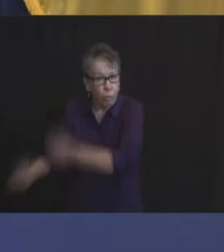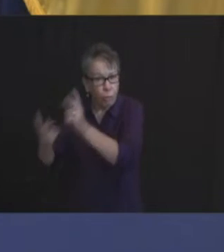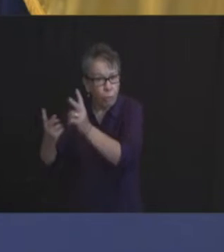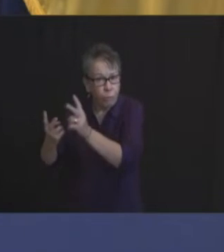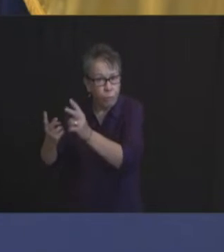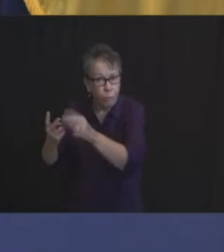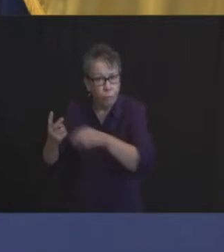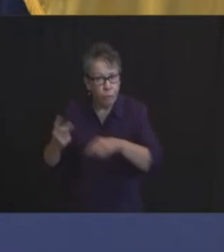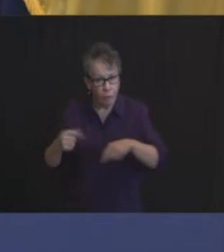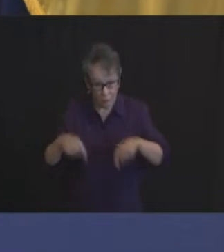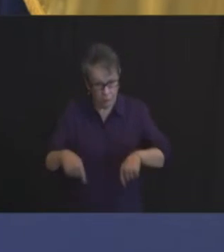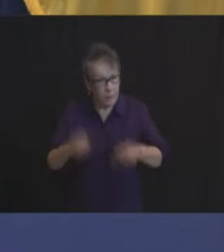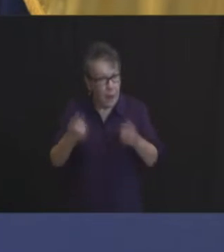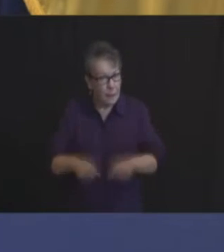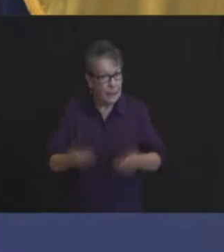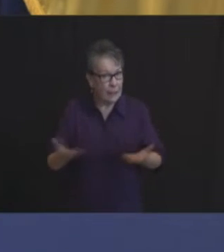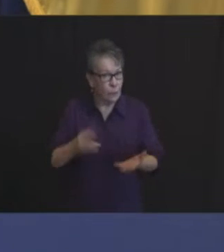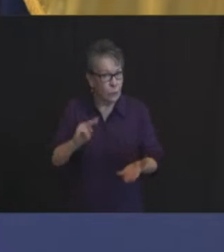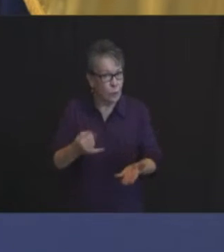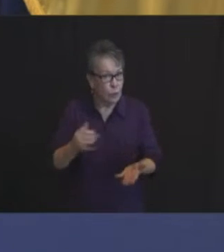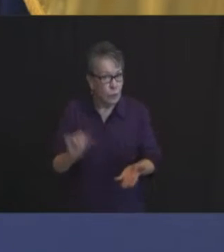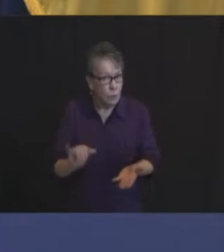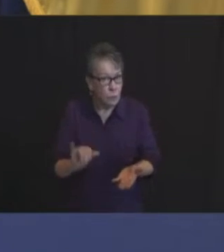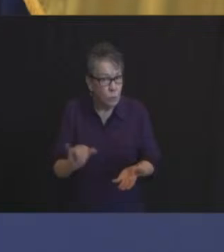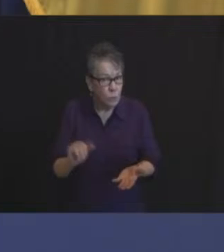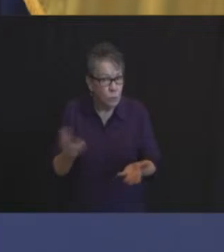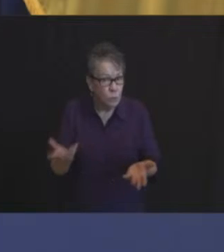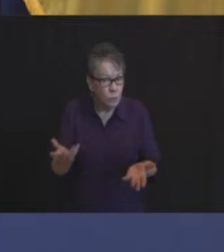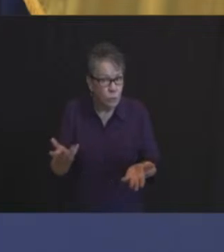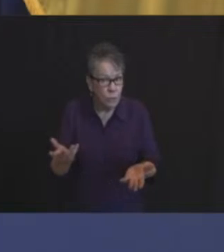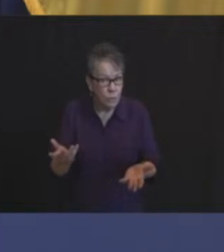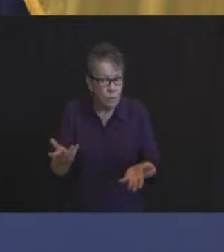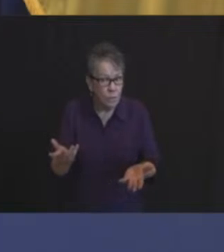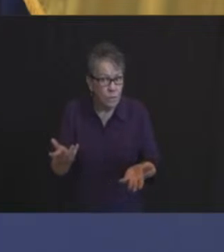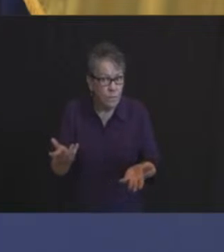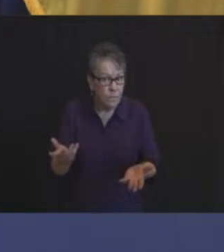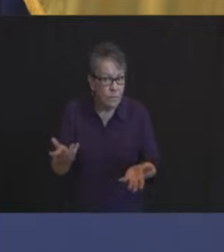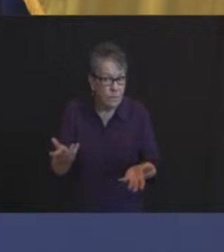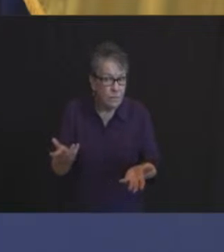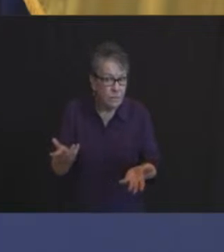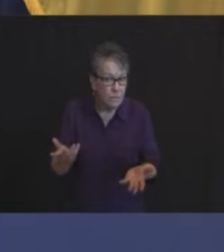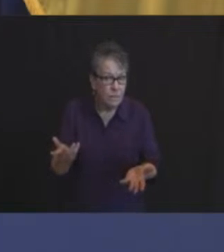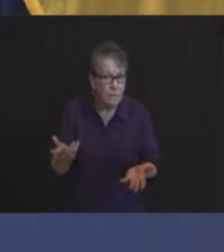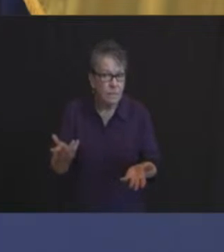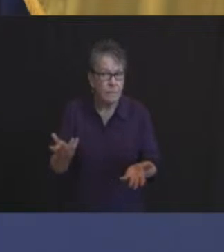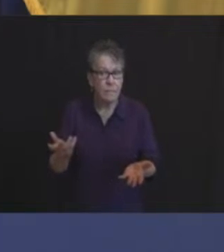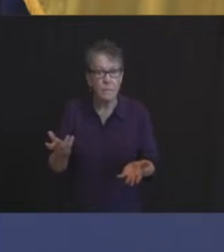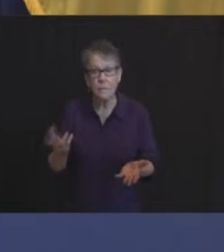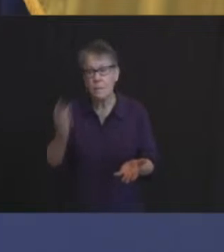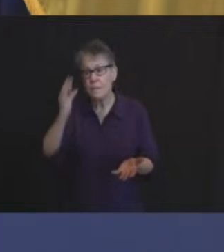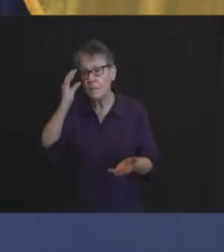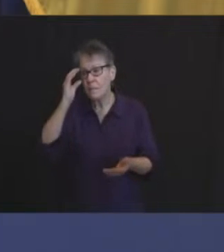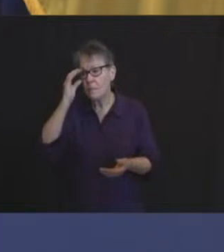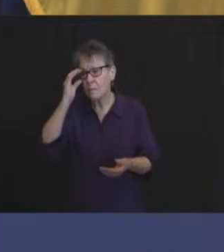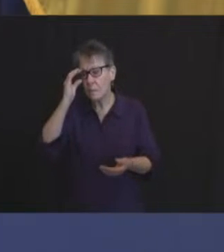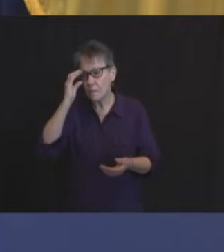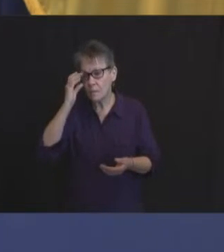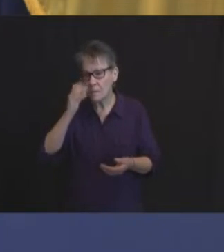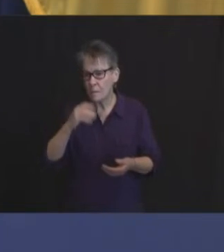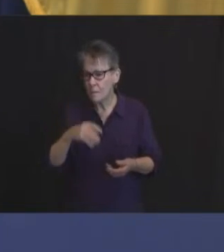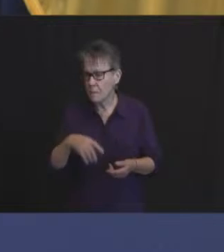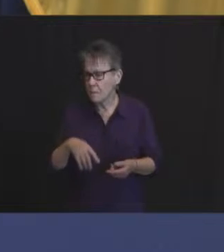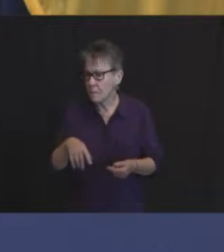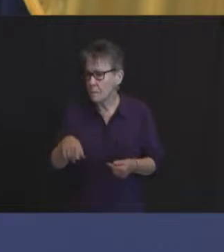do you believe... I won't take that personally. Do you believe, just because I preface it with Jared, do you believe districts